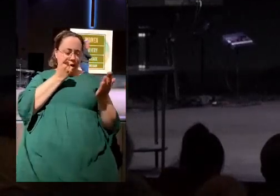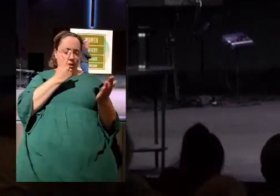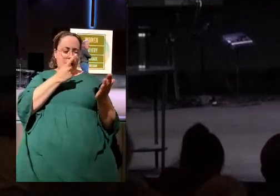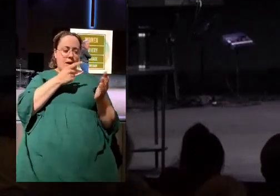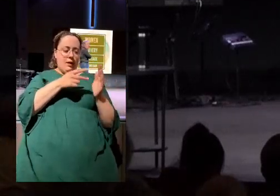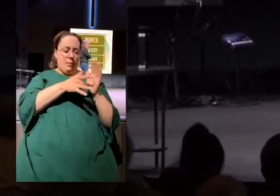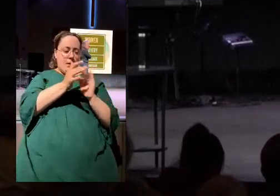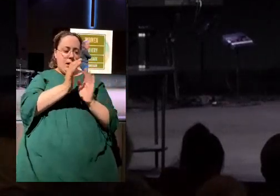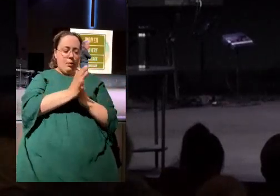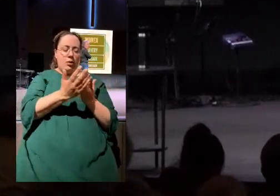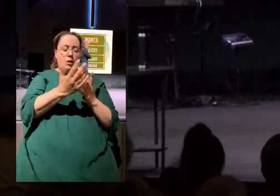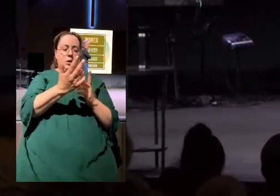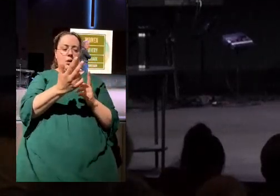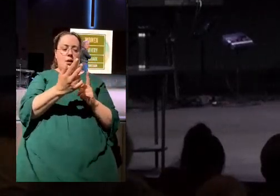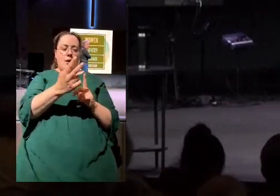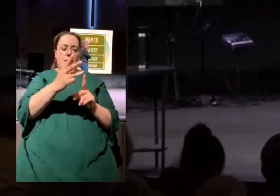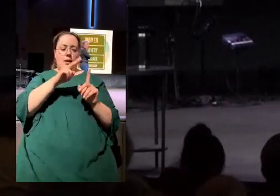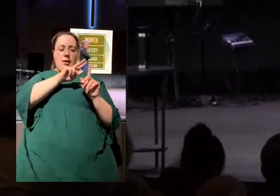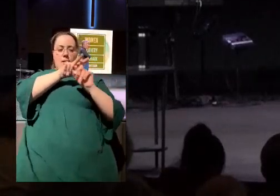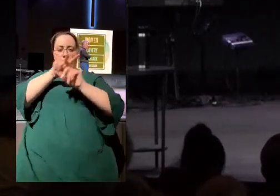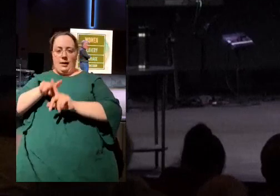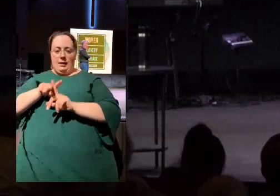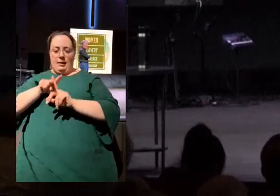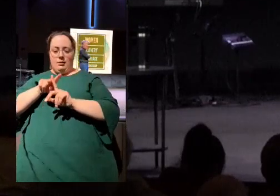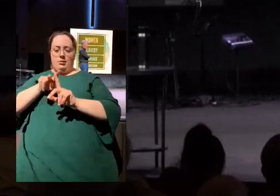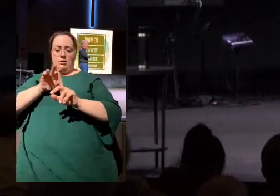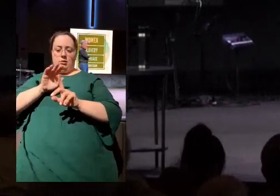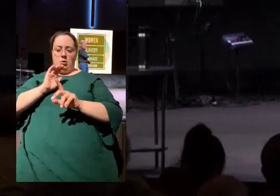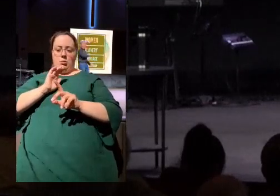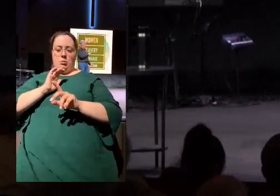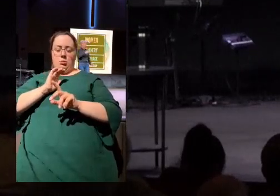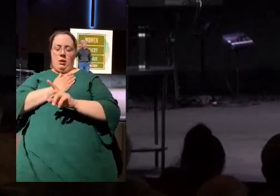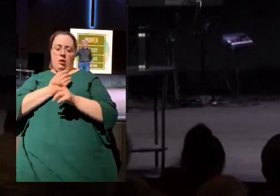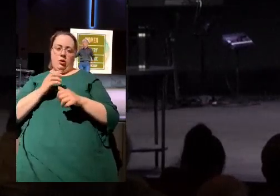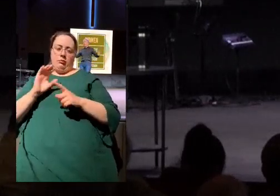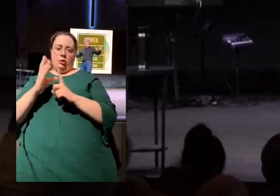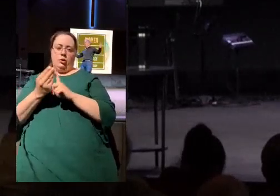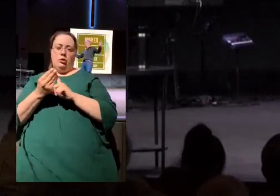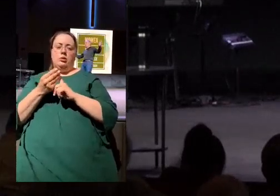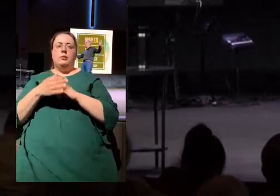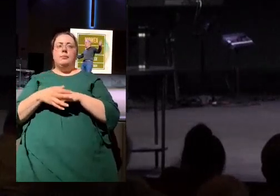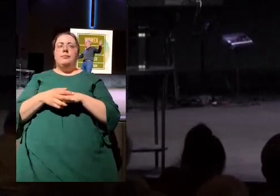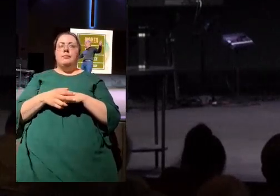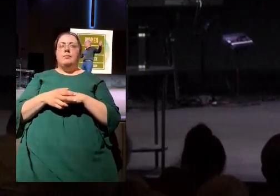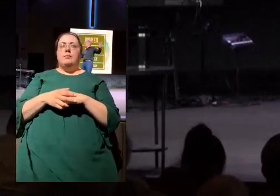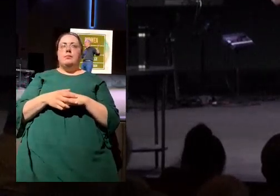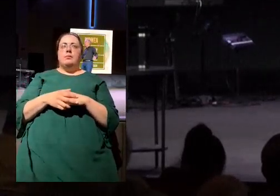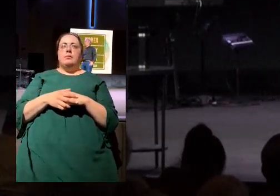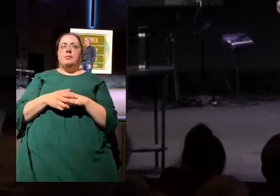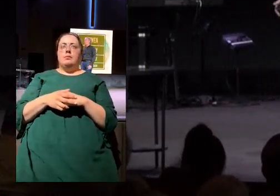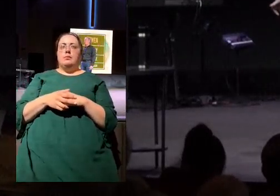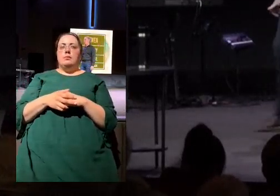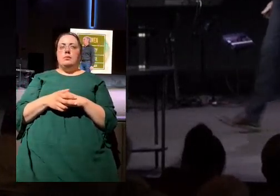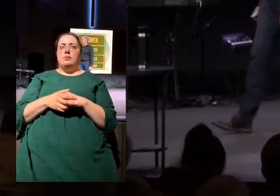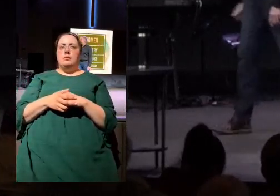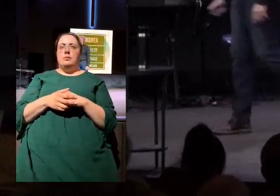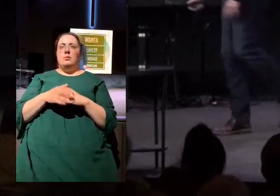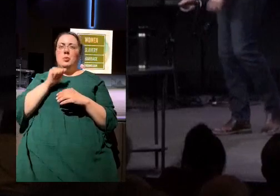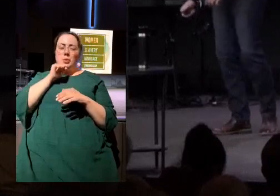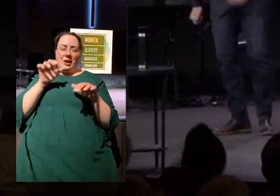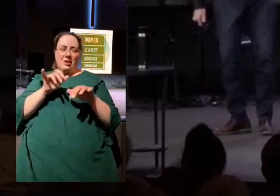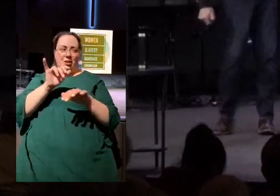performing a marriage for one person and multiple wives, even though it's in the Bible. I'm not going to do that.